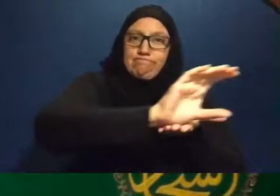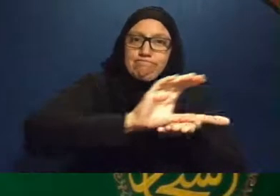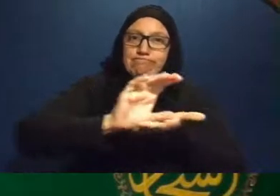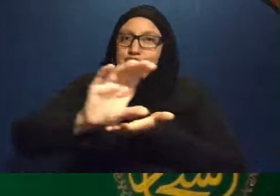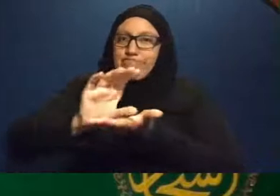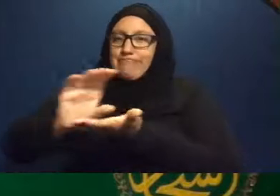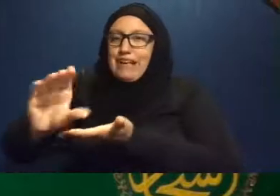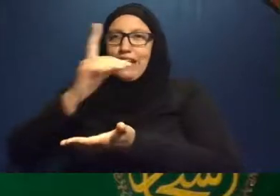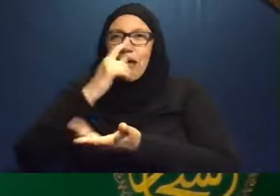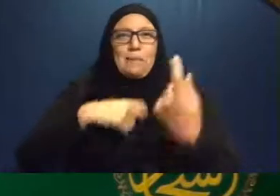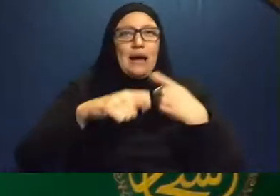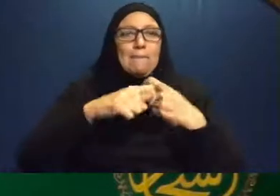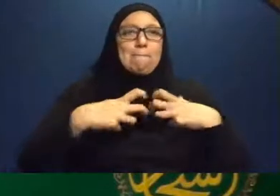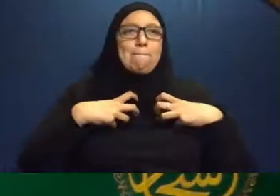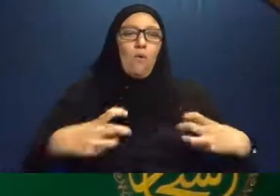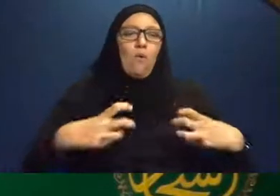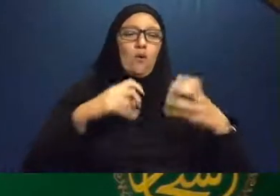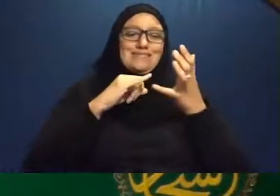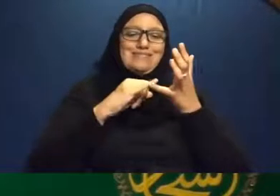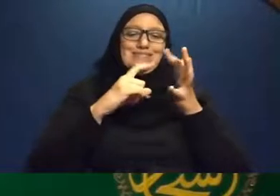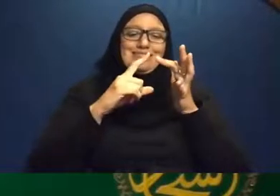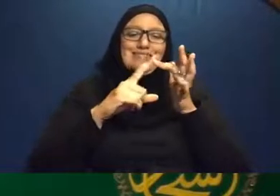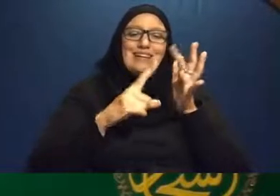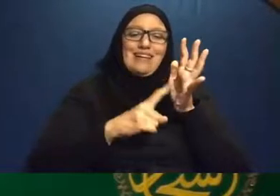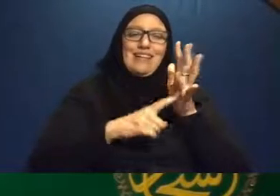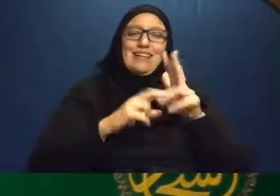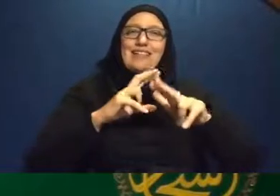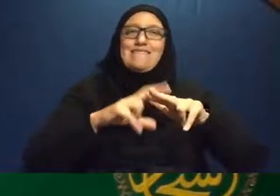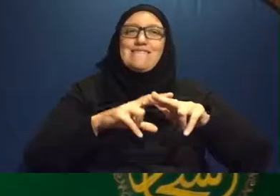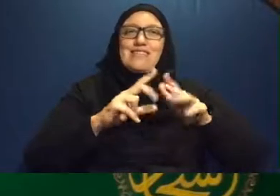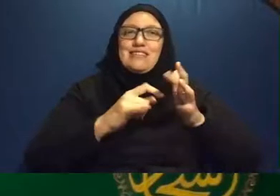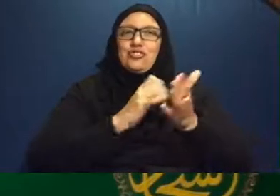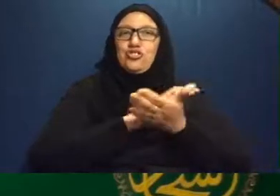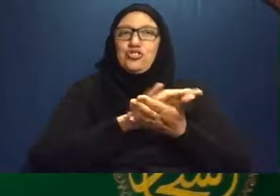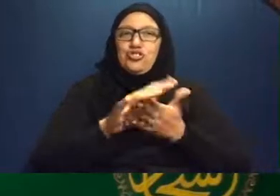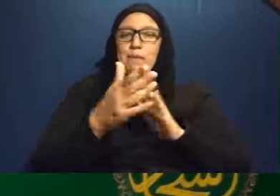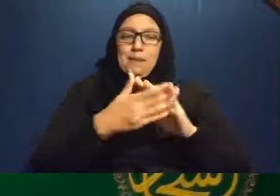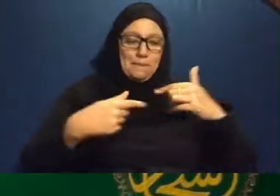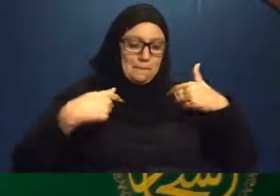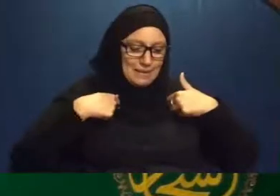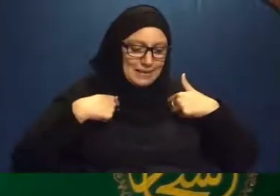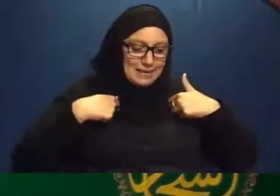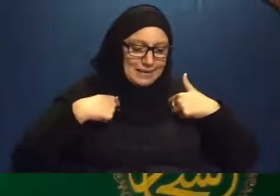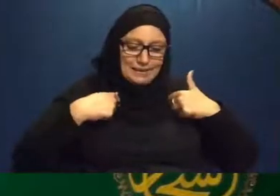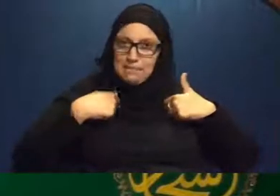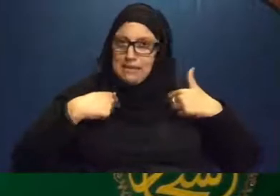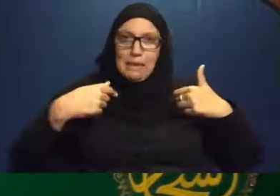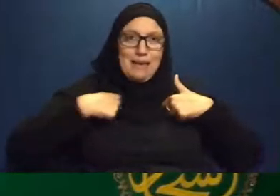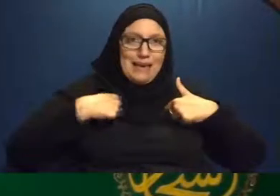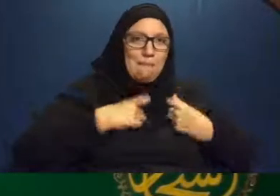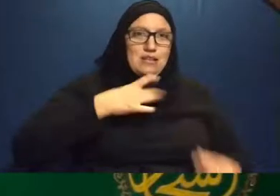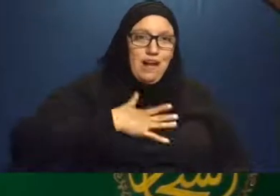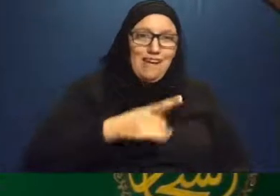selfish. Selfishness requires that I keep everything to myself. Me, myself, and I. Being caught